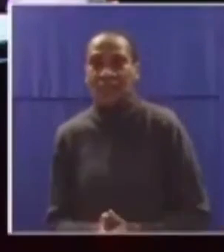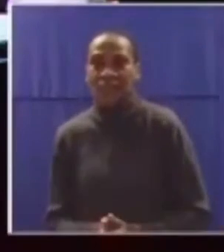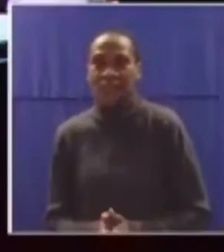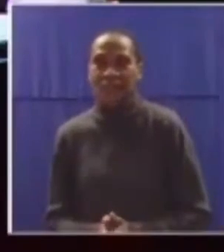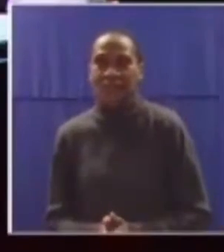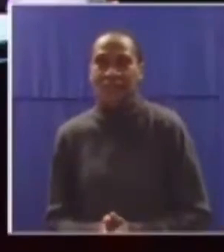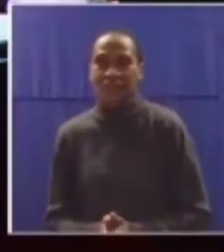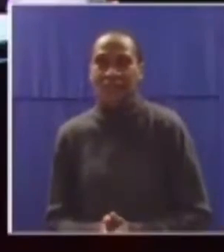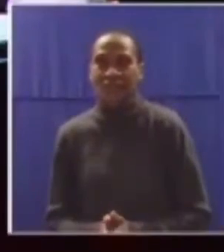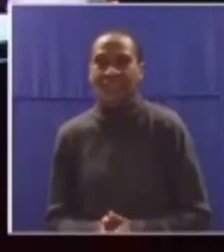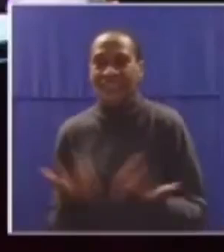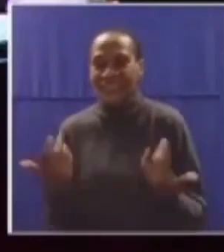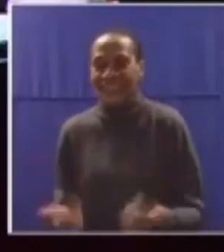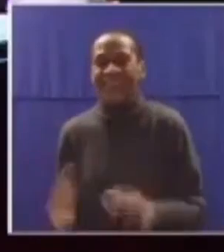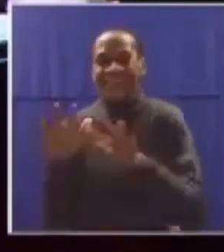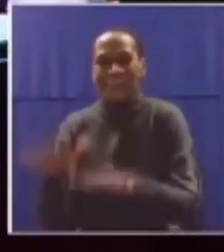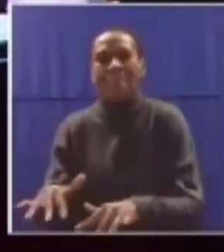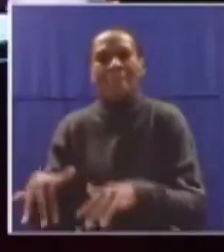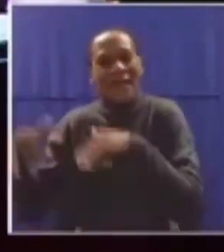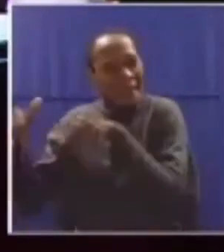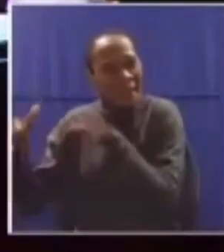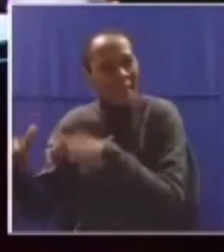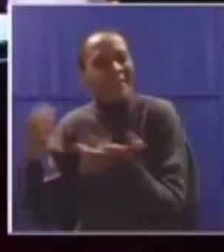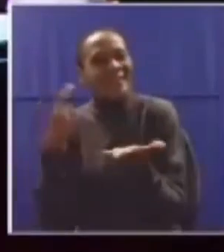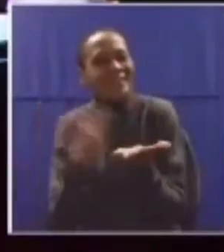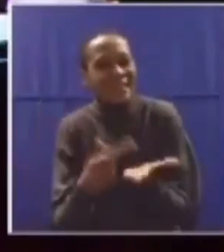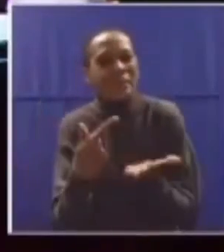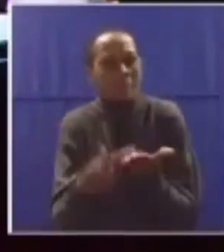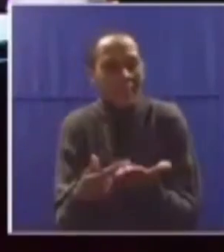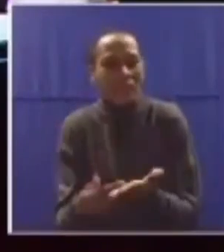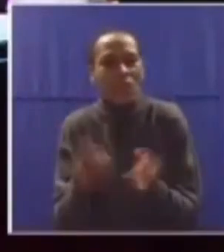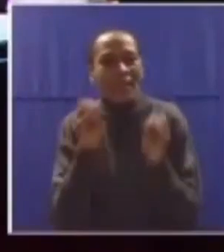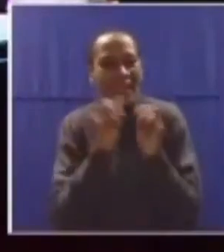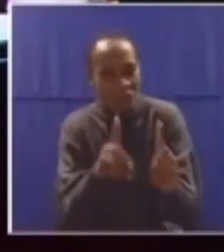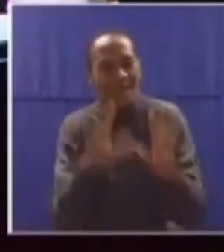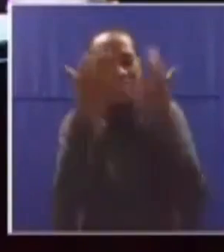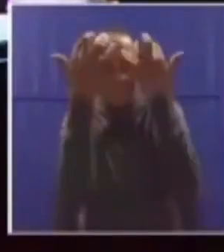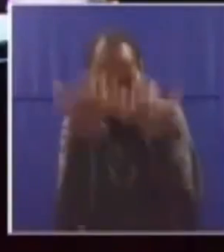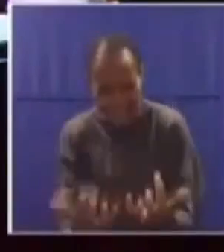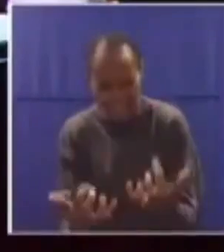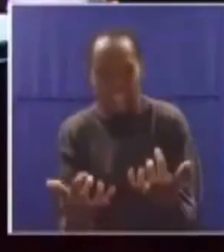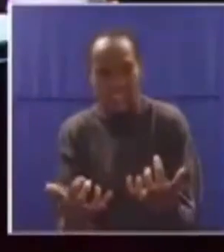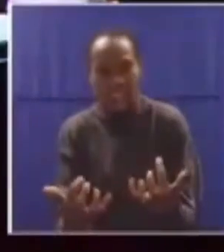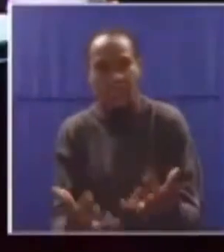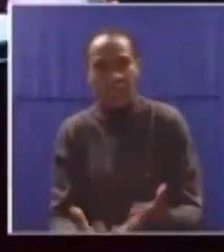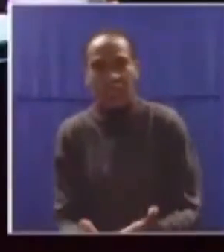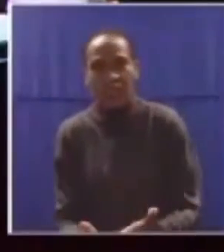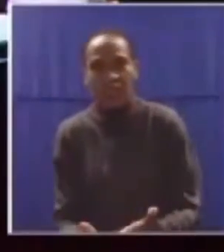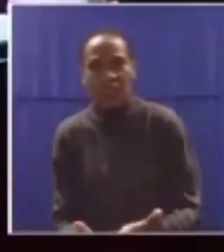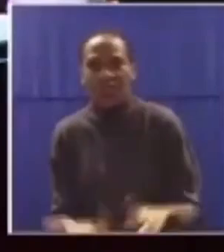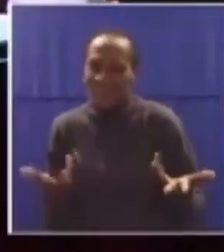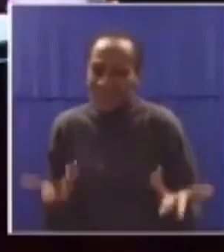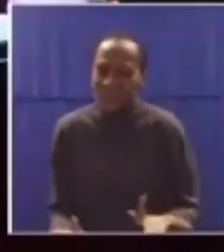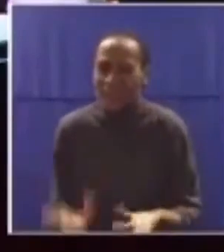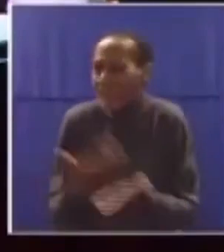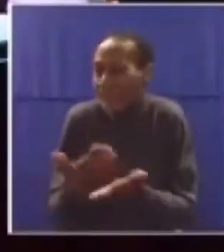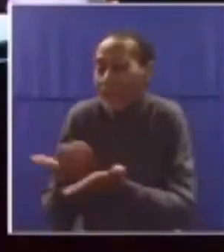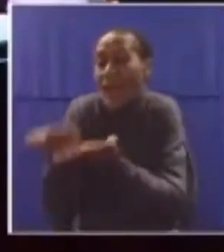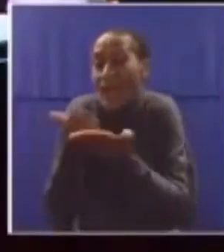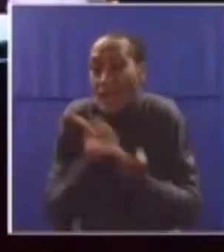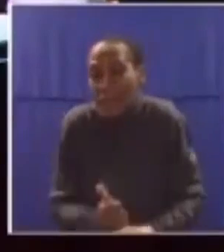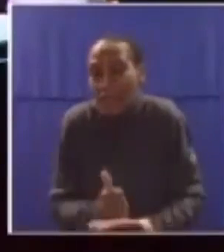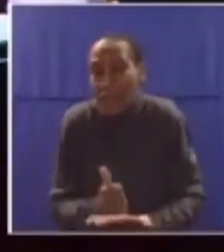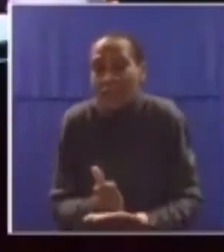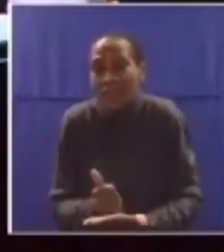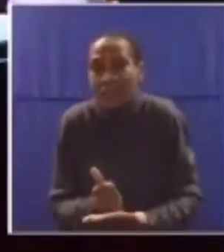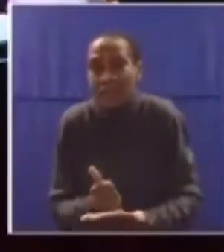is a parliamentary debate on the education budget. So that it would be very helpful